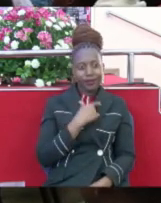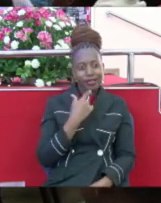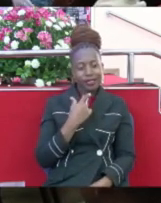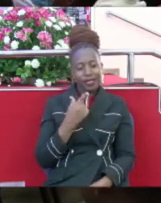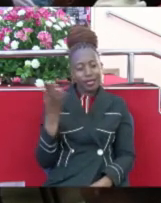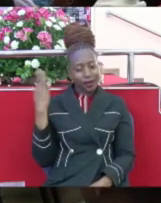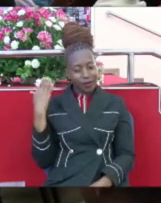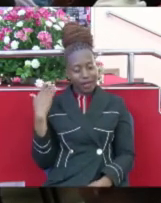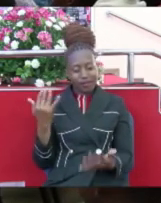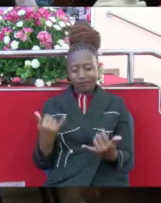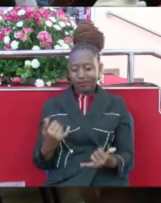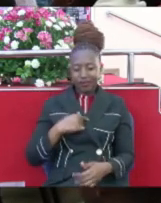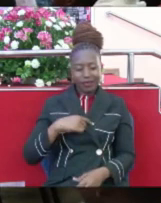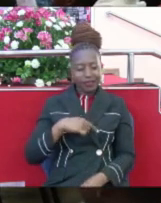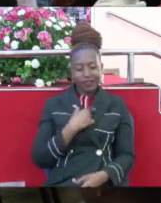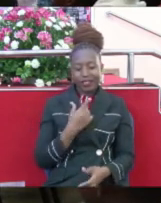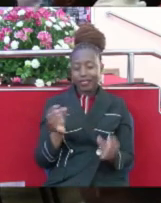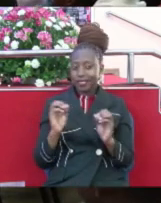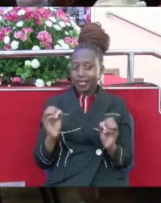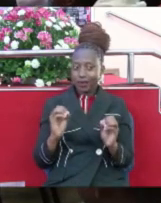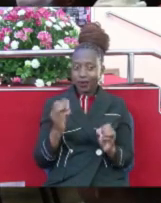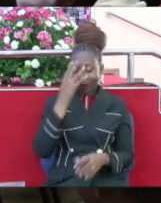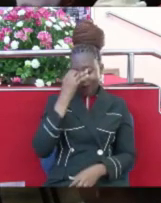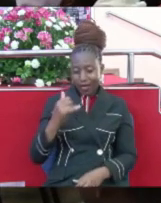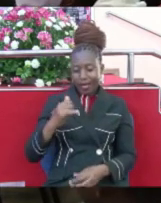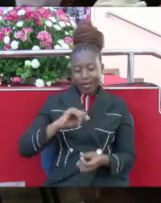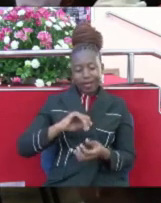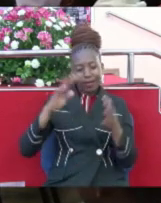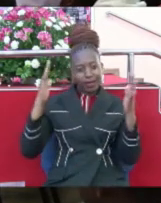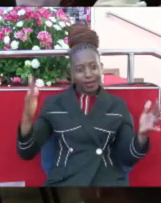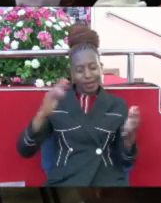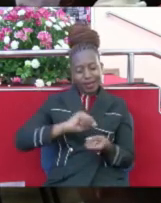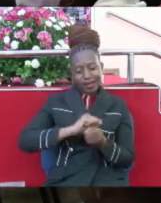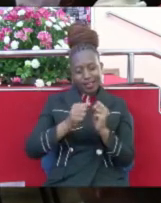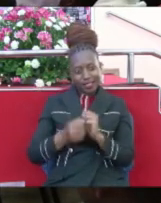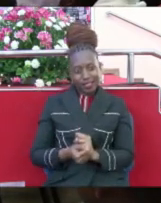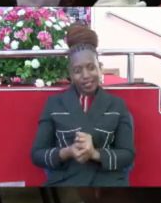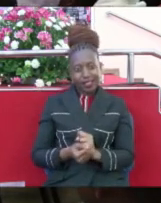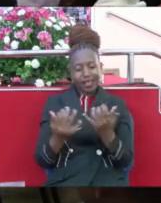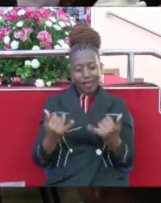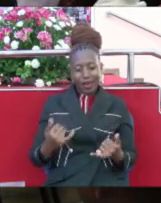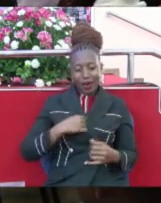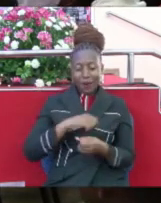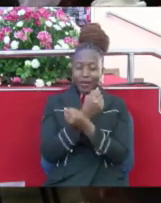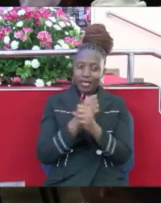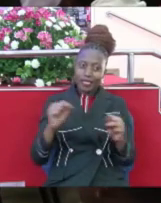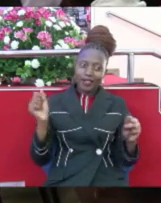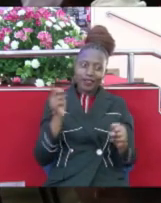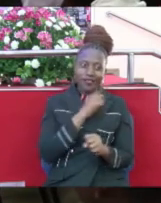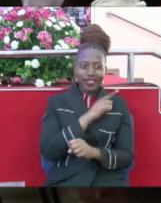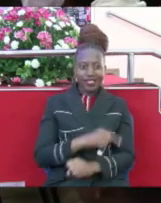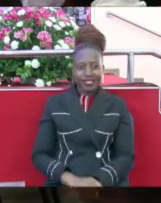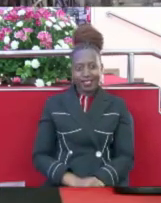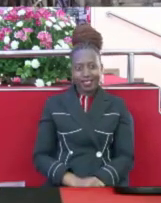there anymore. There is a great change since I've been born again. Bwana Yesu asifiwe. Amen. I